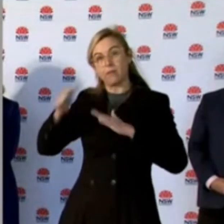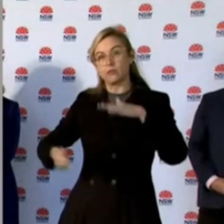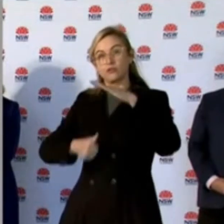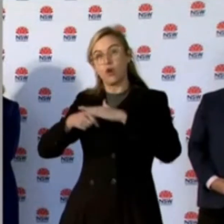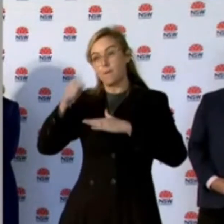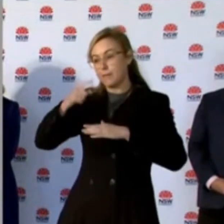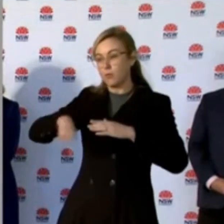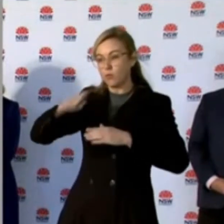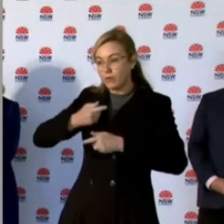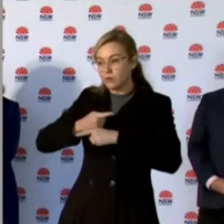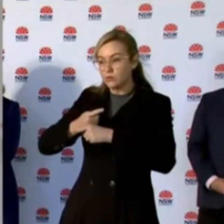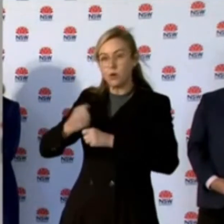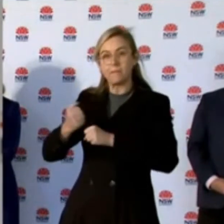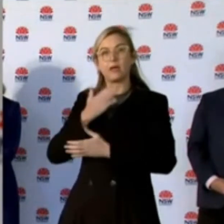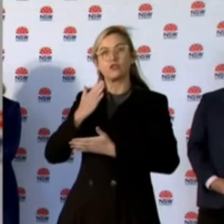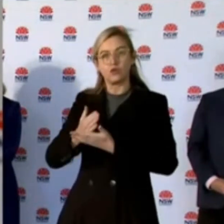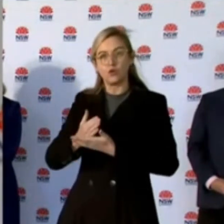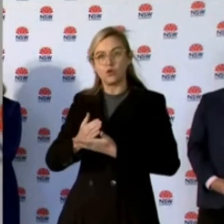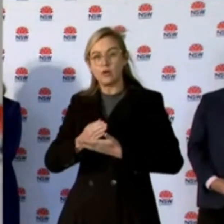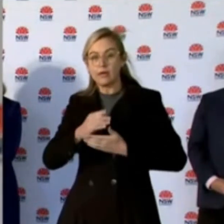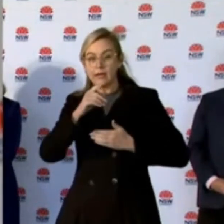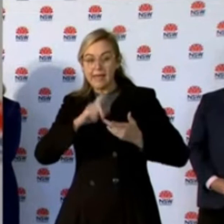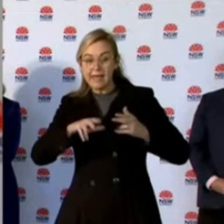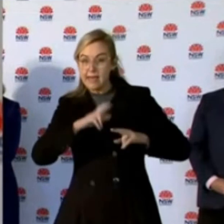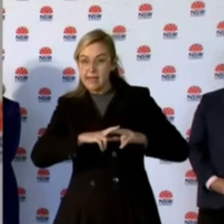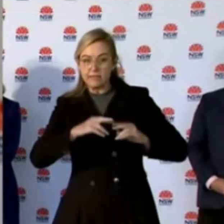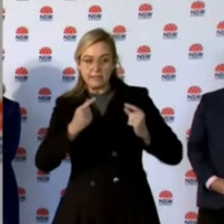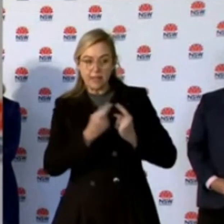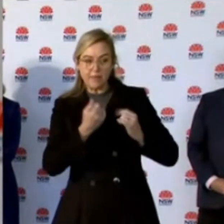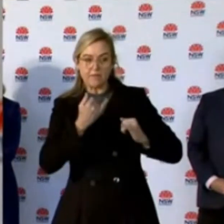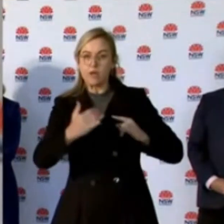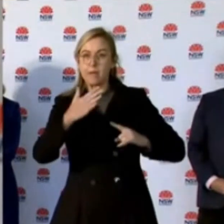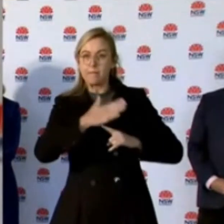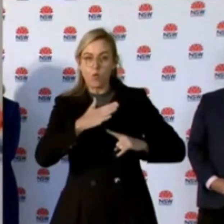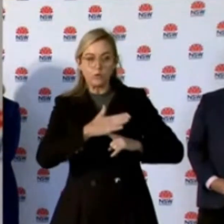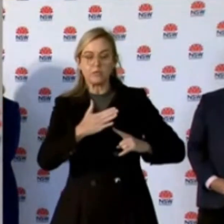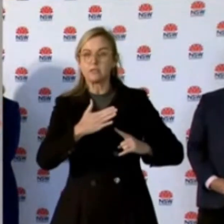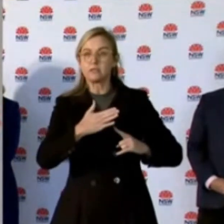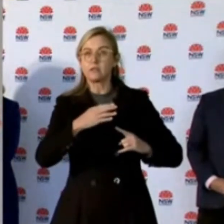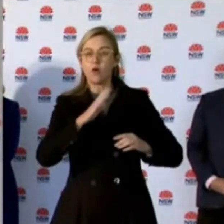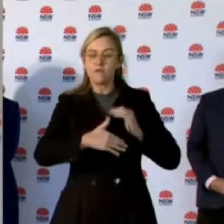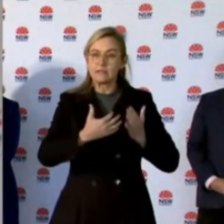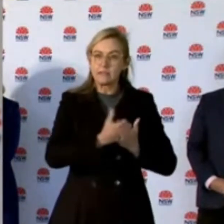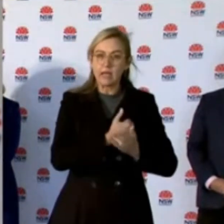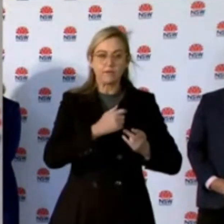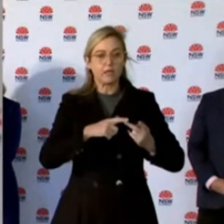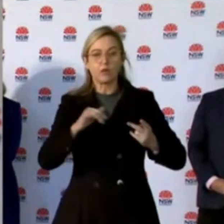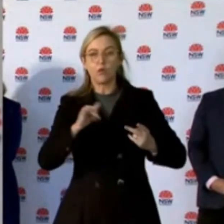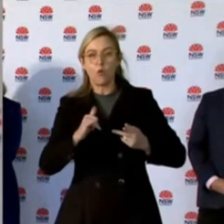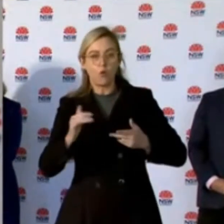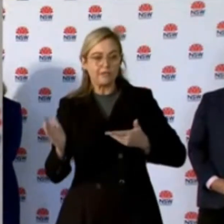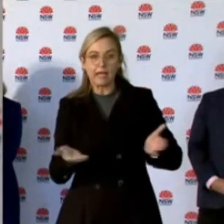in circumstances where safety and security are not compromised, that deliveries are able to continue. And in relation to